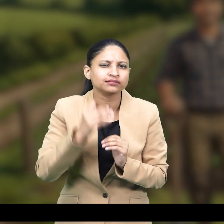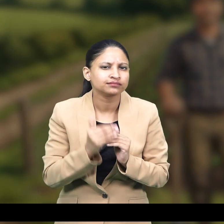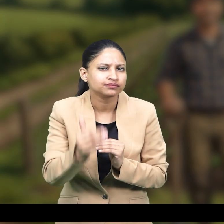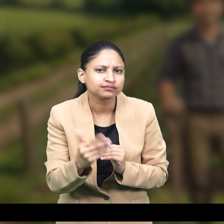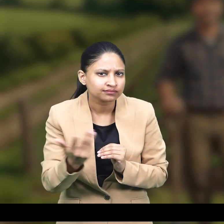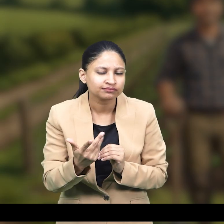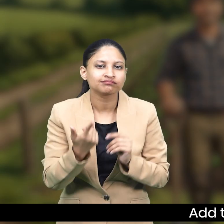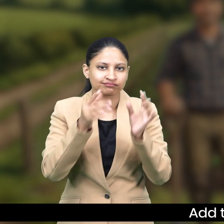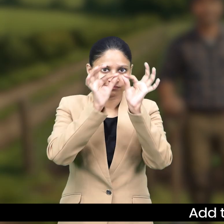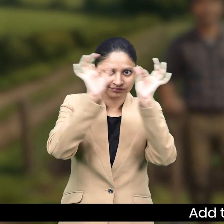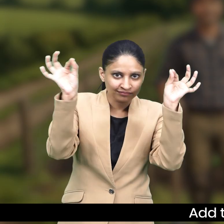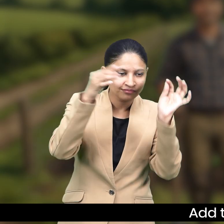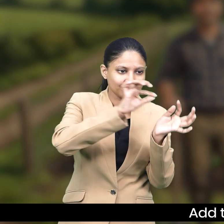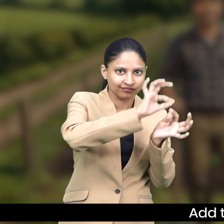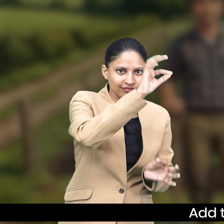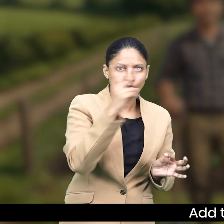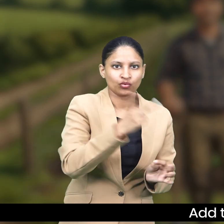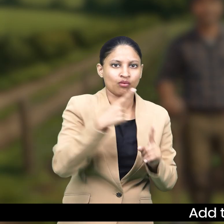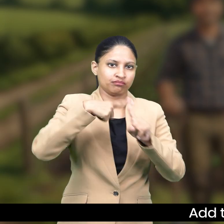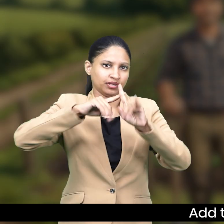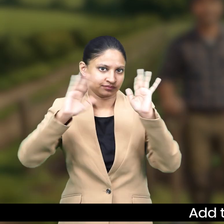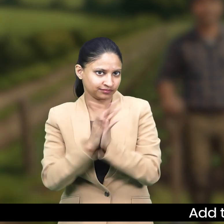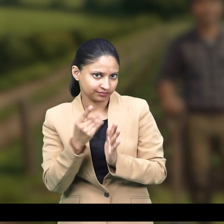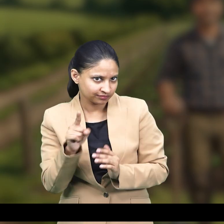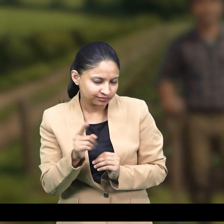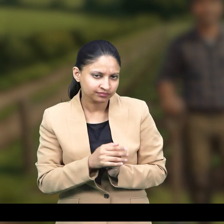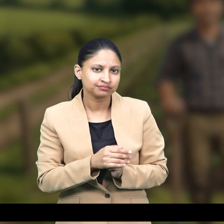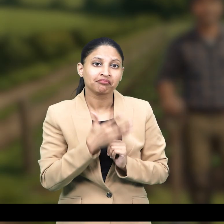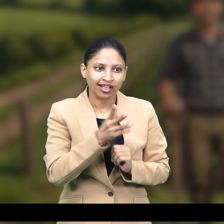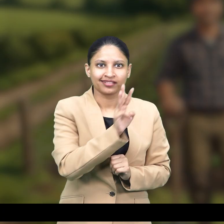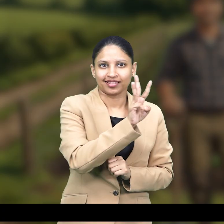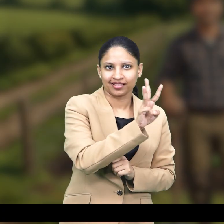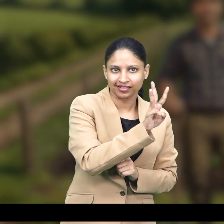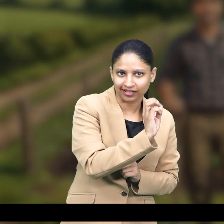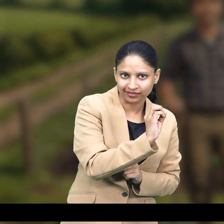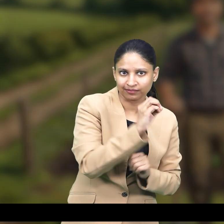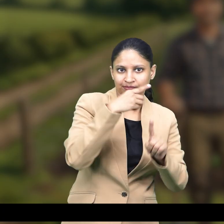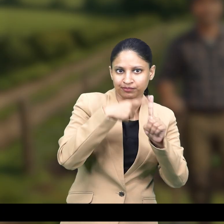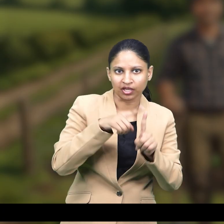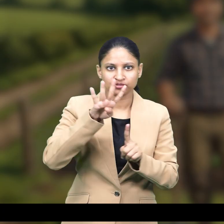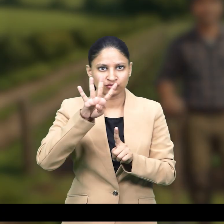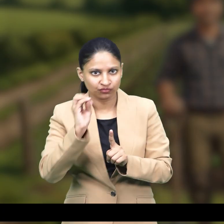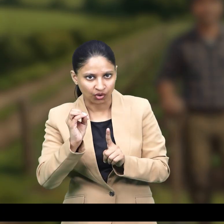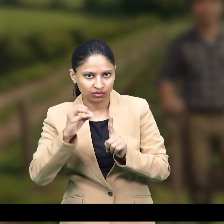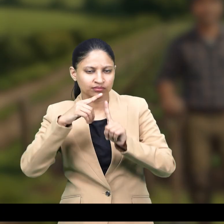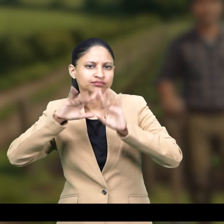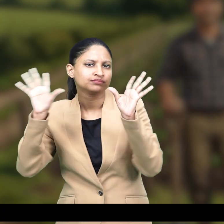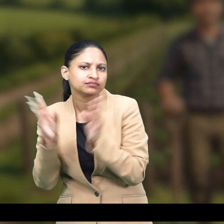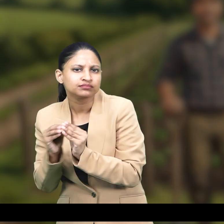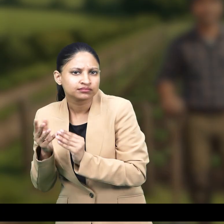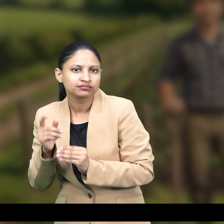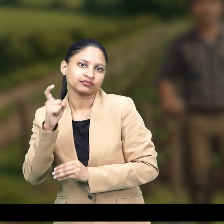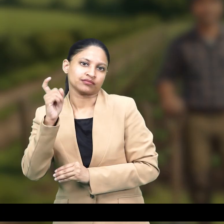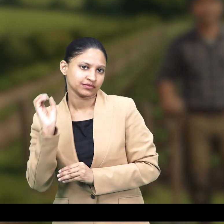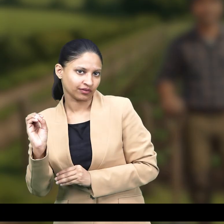Step 1. Add the length and width. 40 plus 30